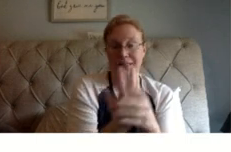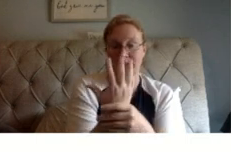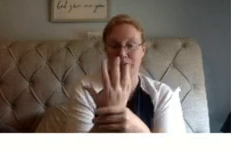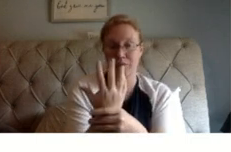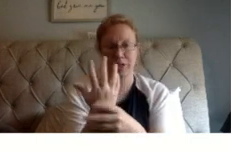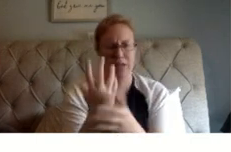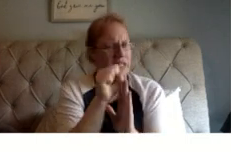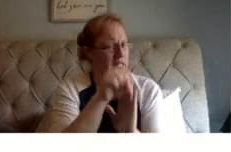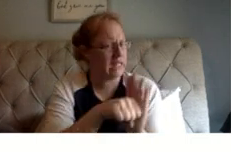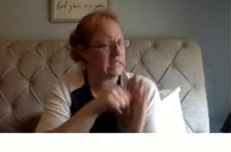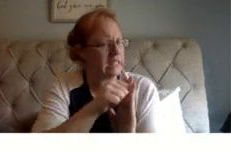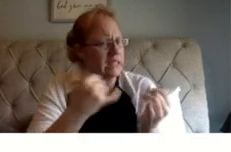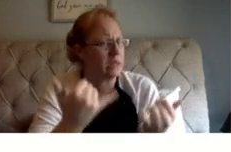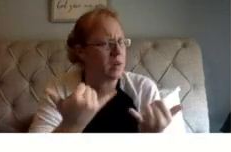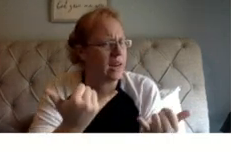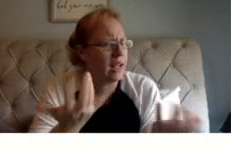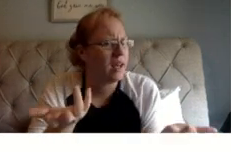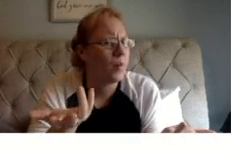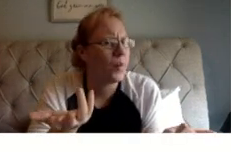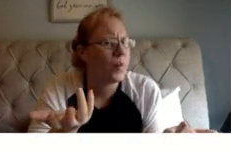What season is it right now?